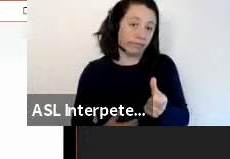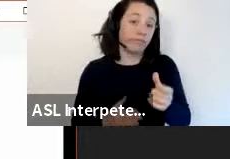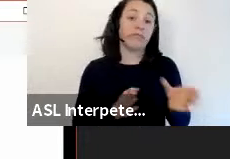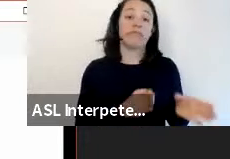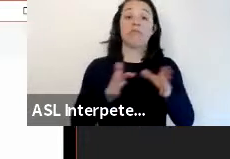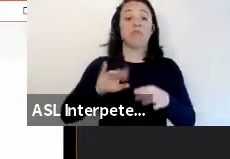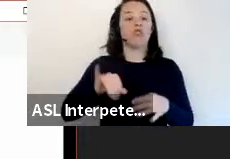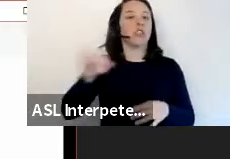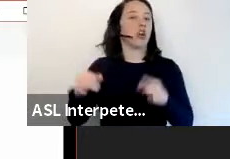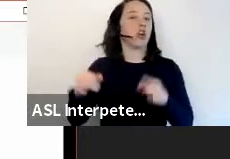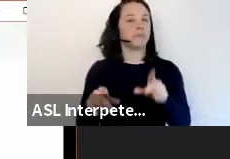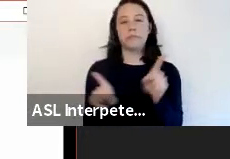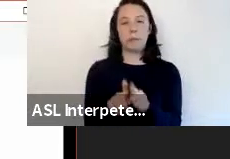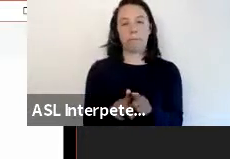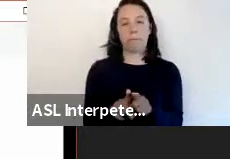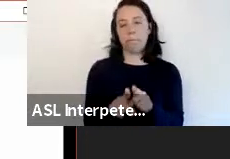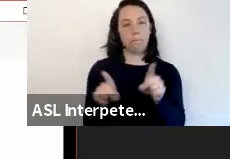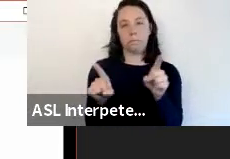vaccine.